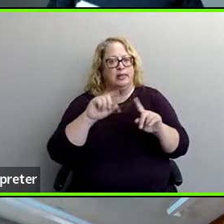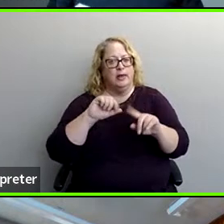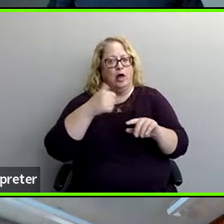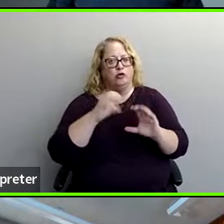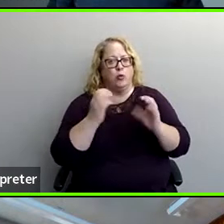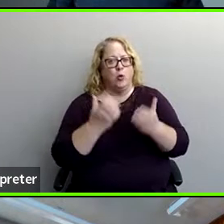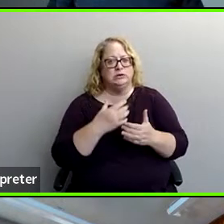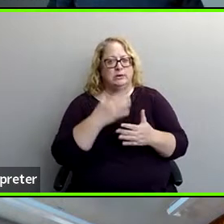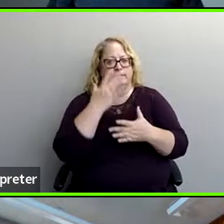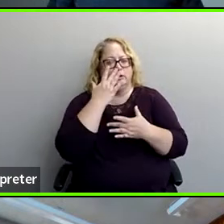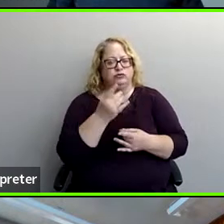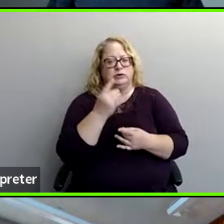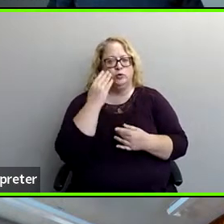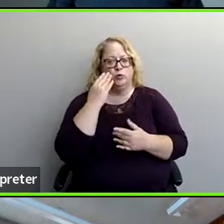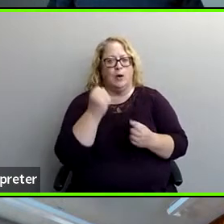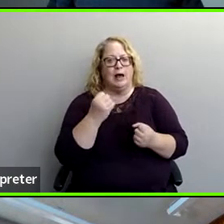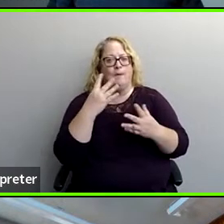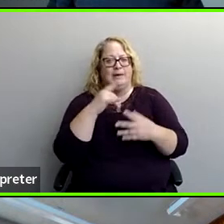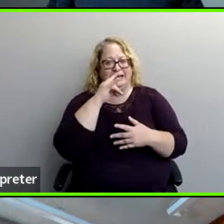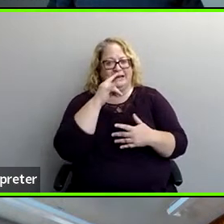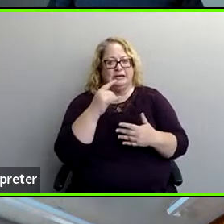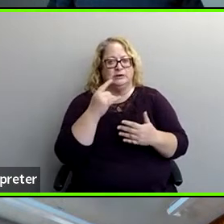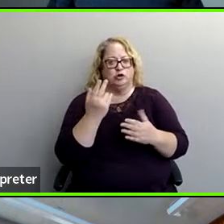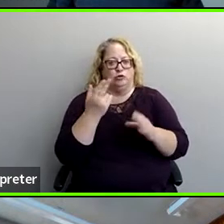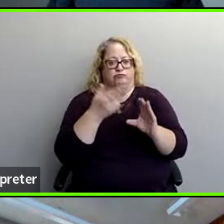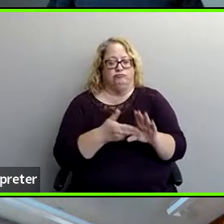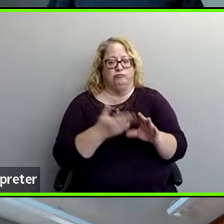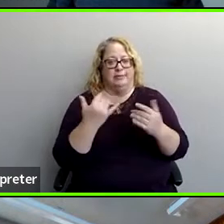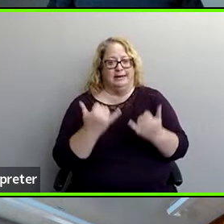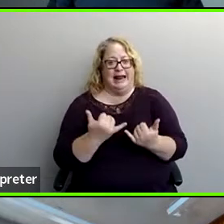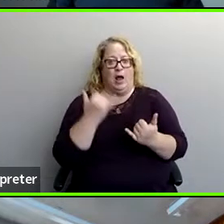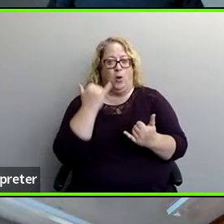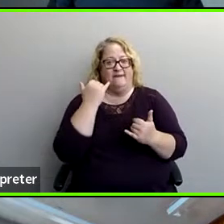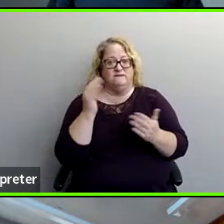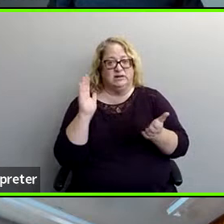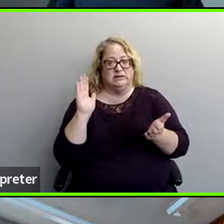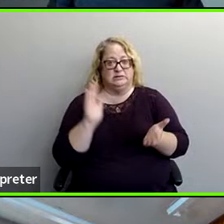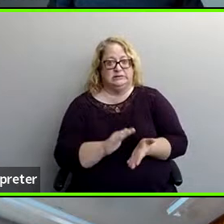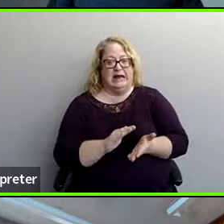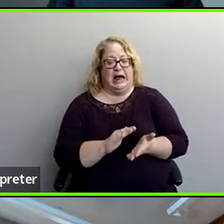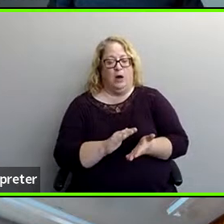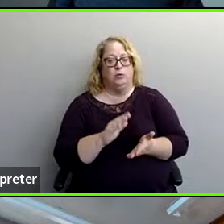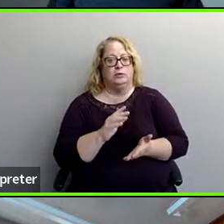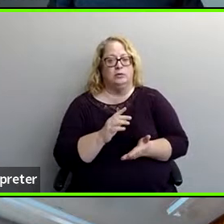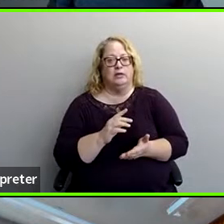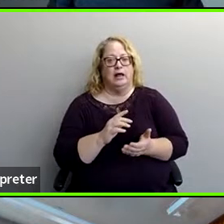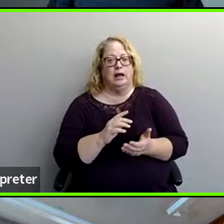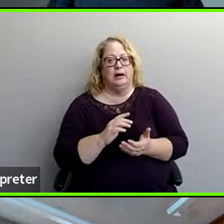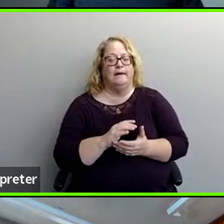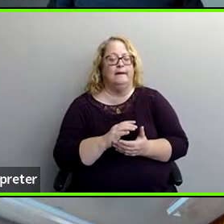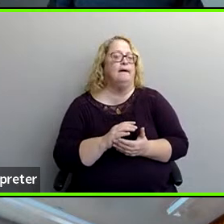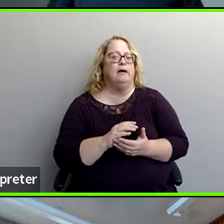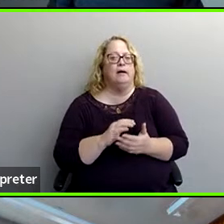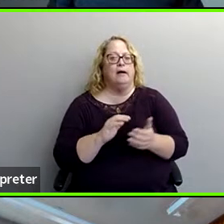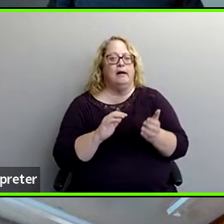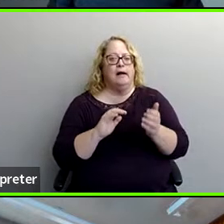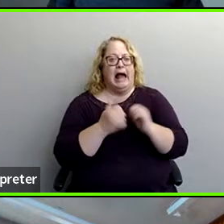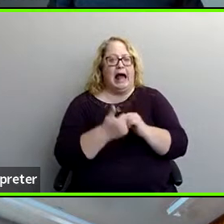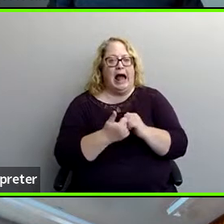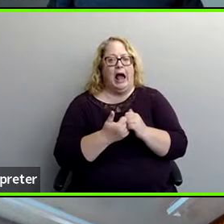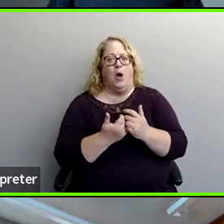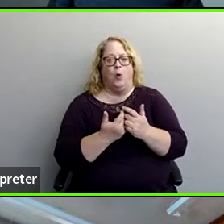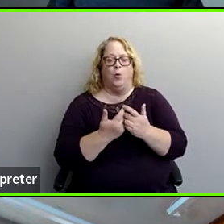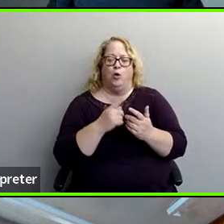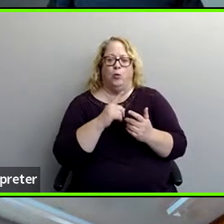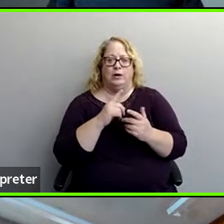are we actually serving now. If it's down, then what are we looking at in reference to renewing that